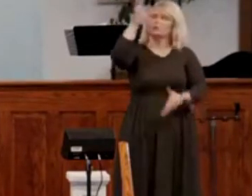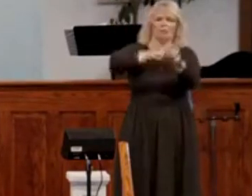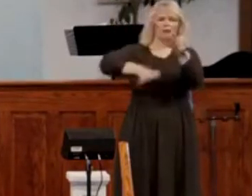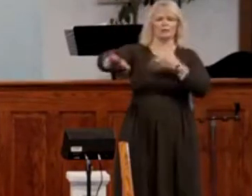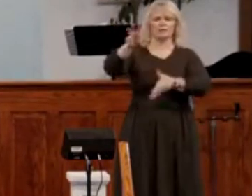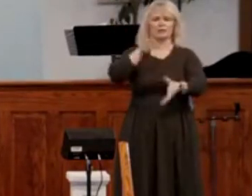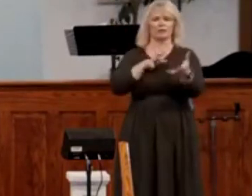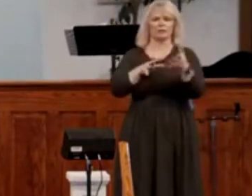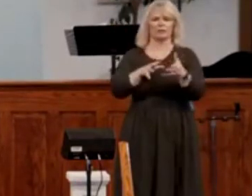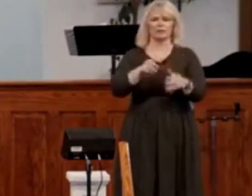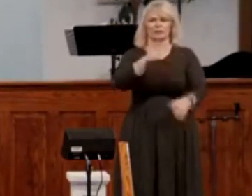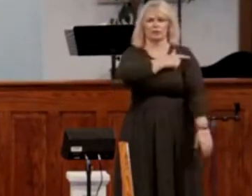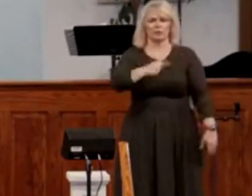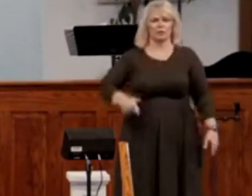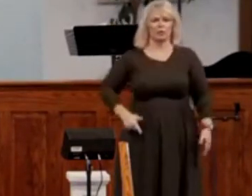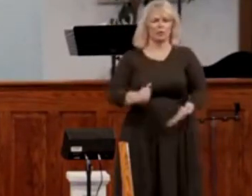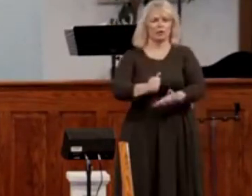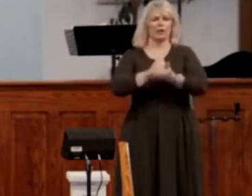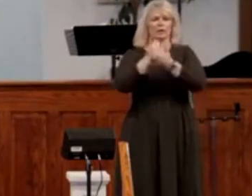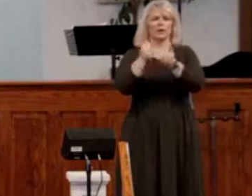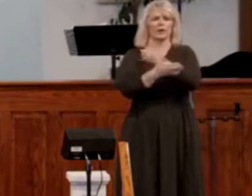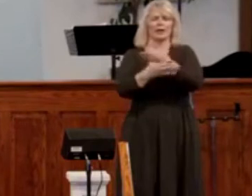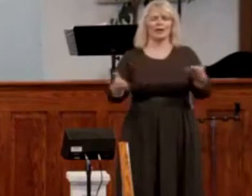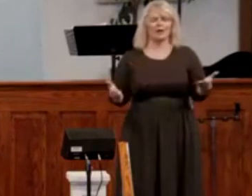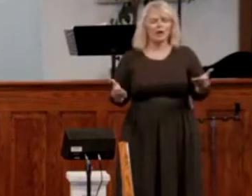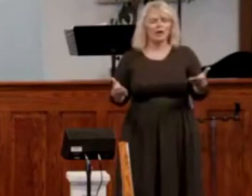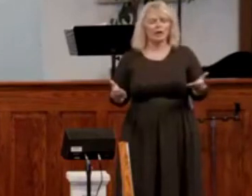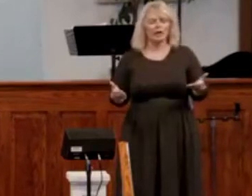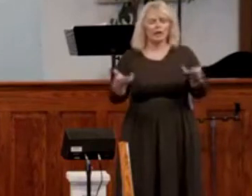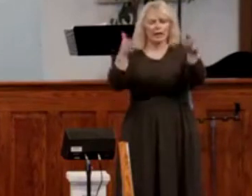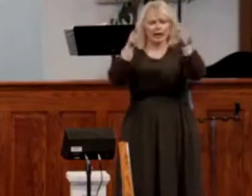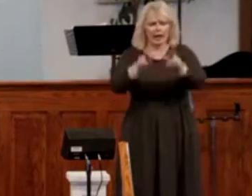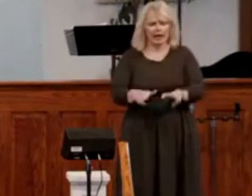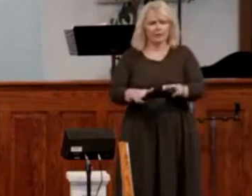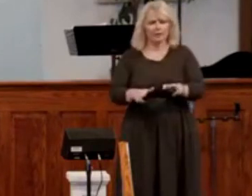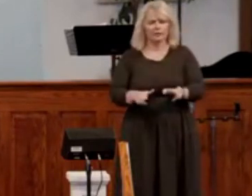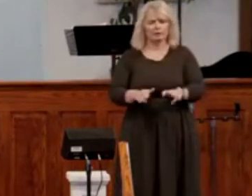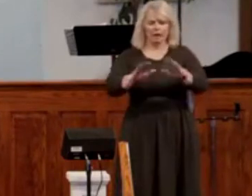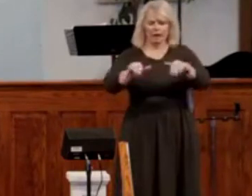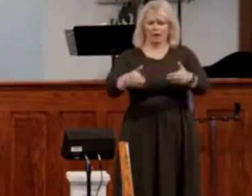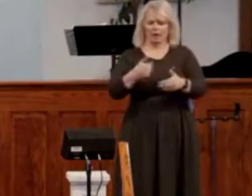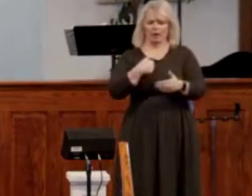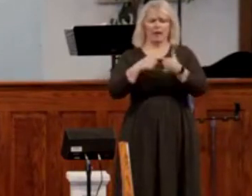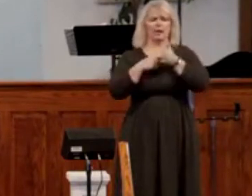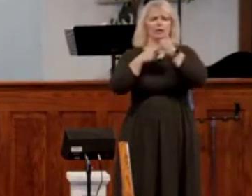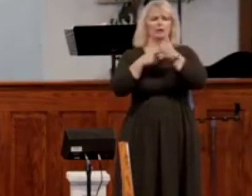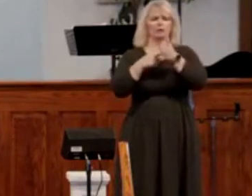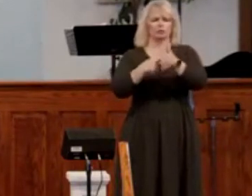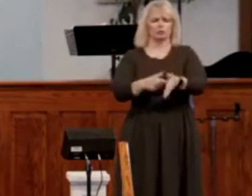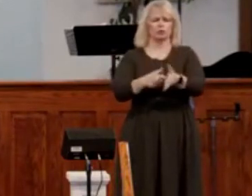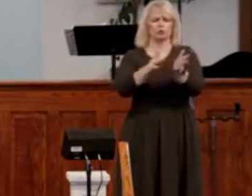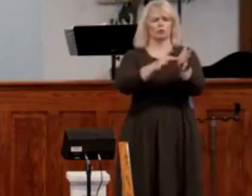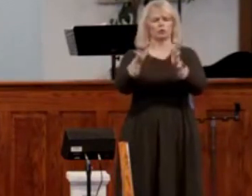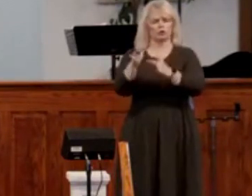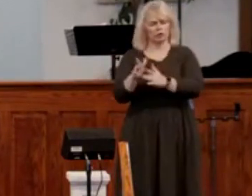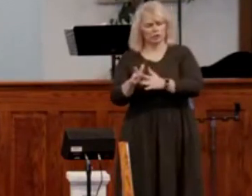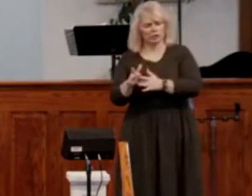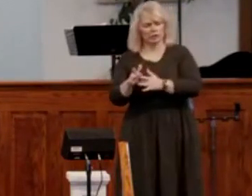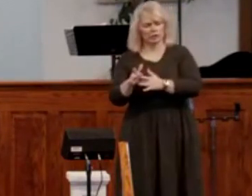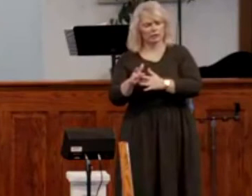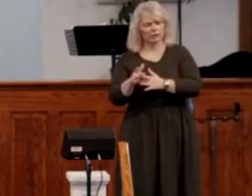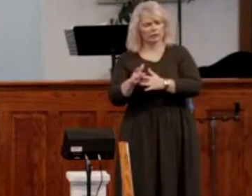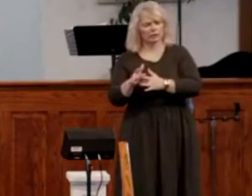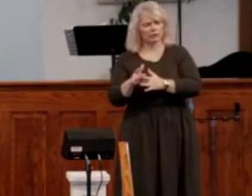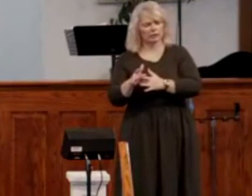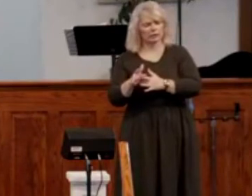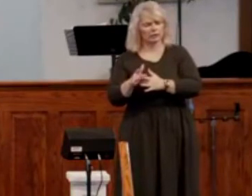to do. But Lord, help every interaction that I have to be thinking about, how can I reflect Jesus in the way I do business, in the way I interact in